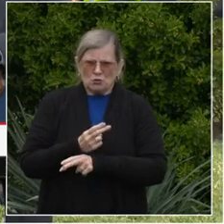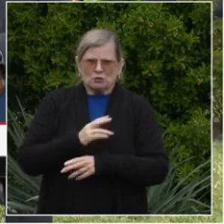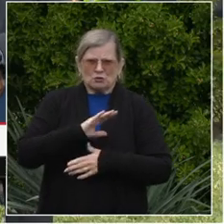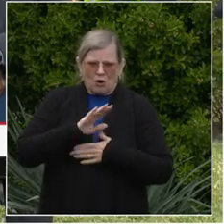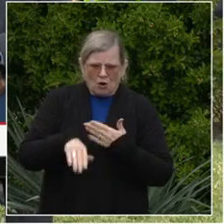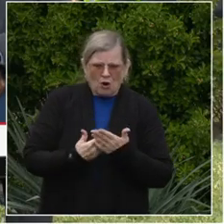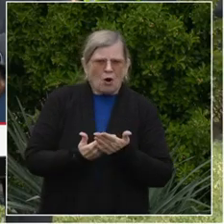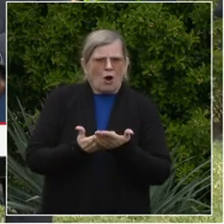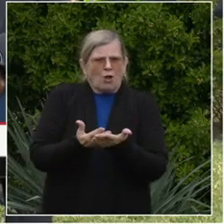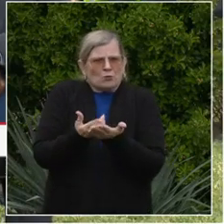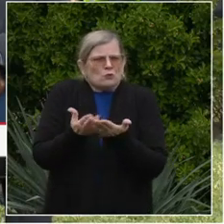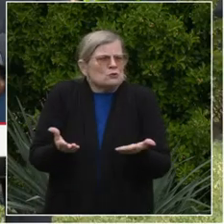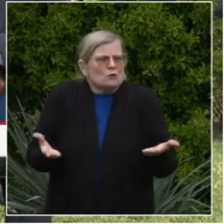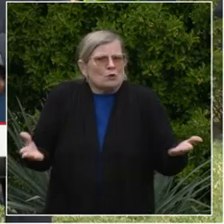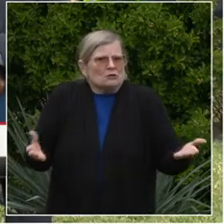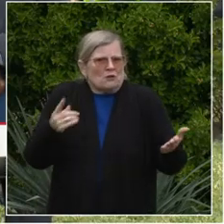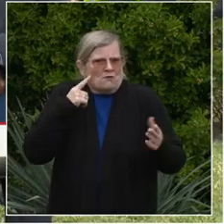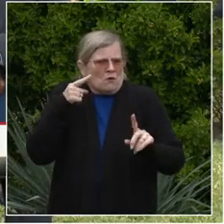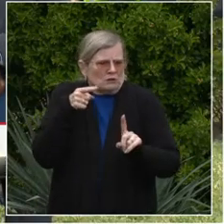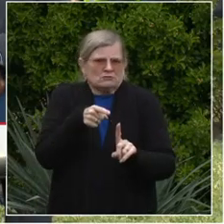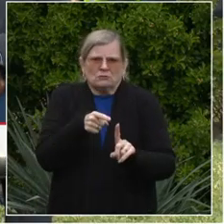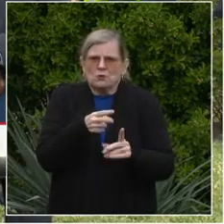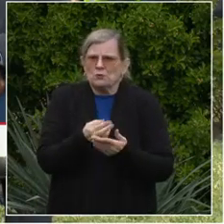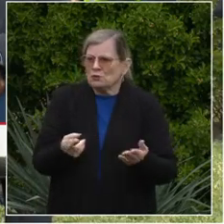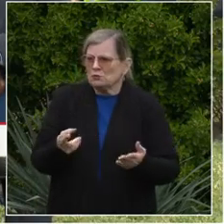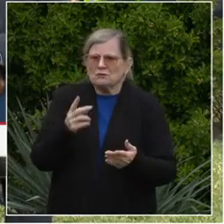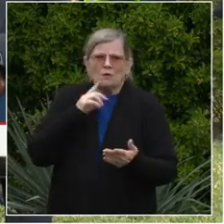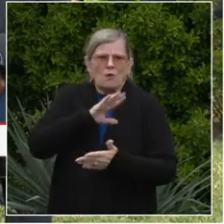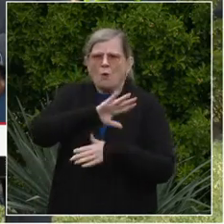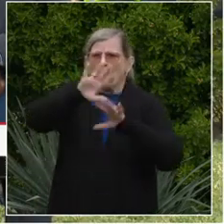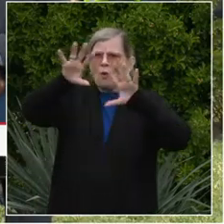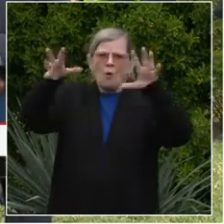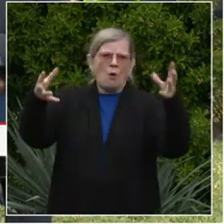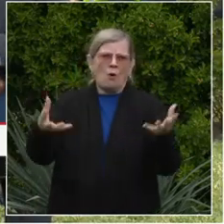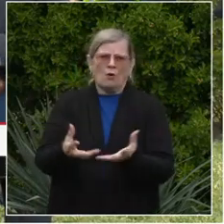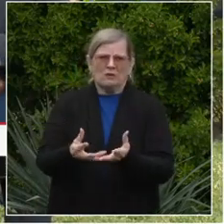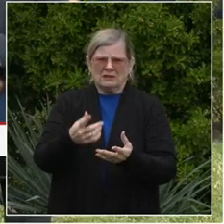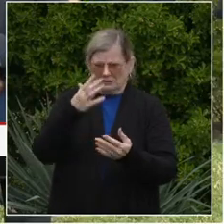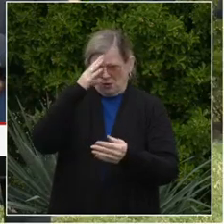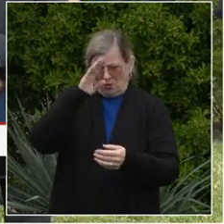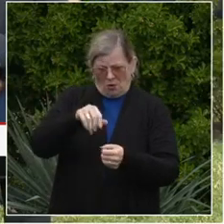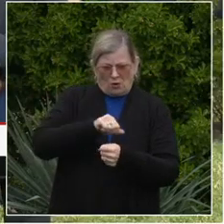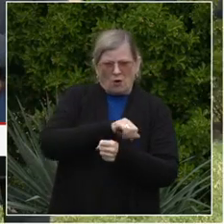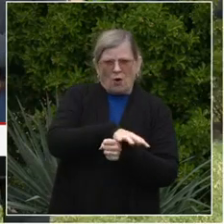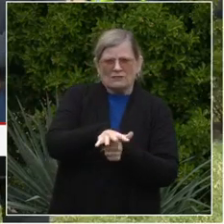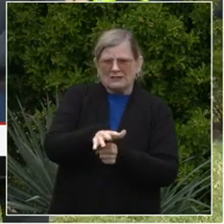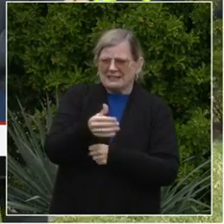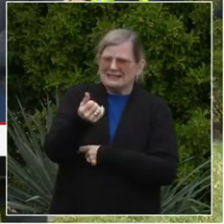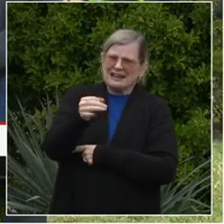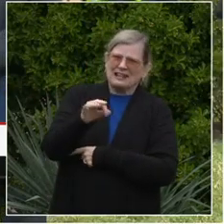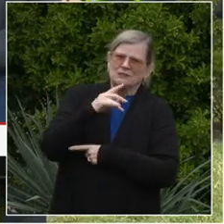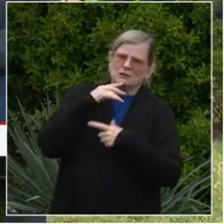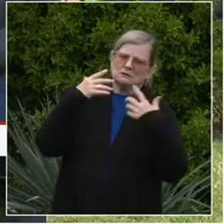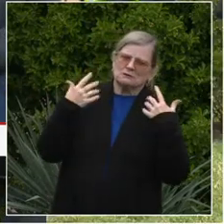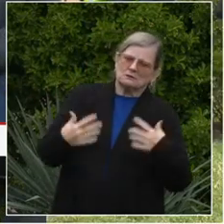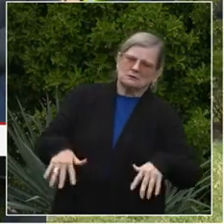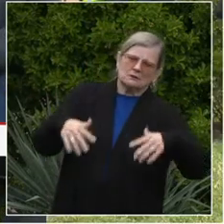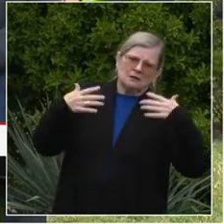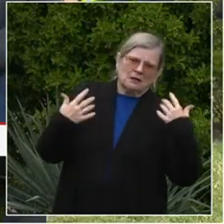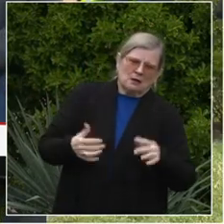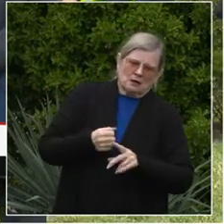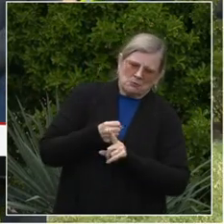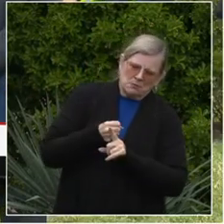at our disposal. We know that COVID-19 has upended so many parts of our lives.